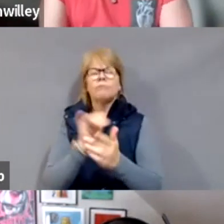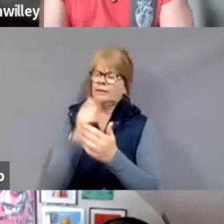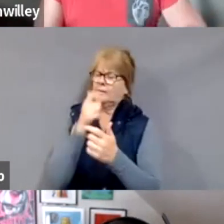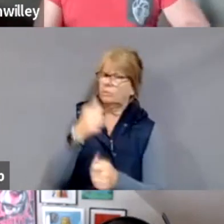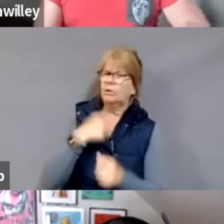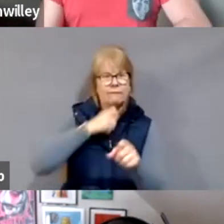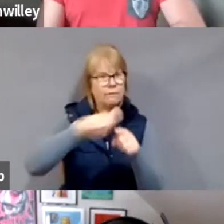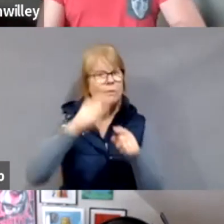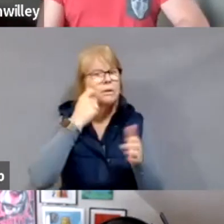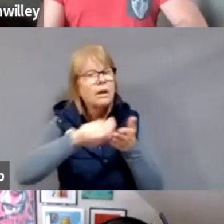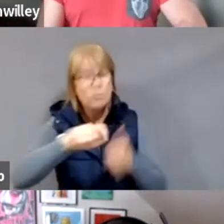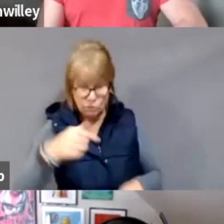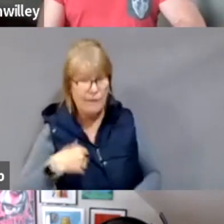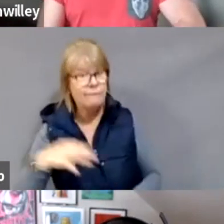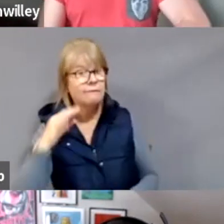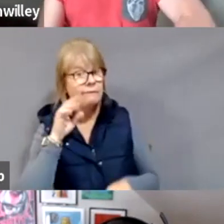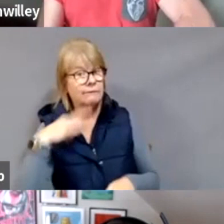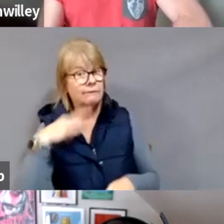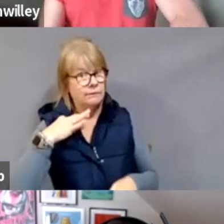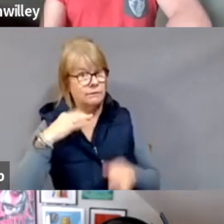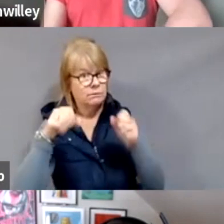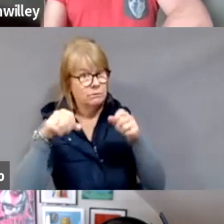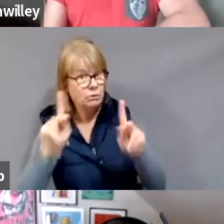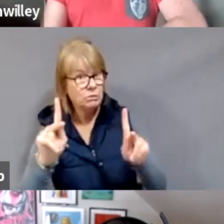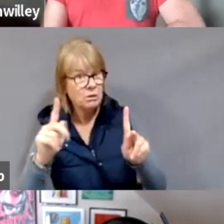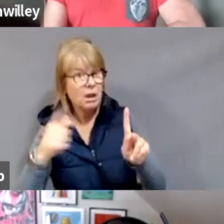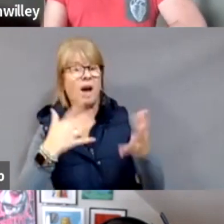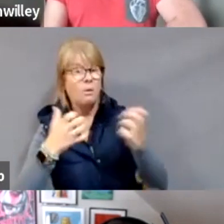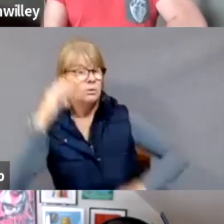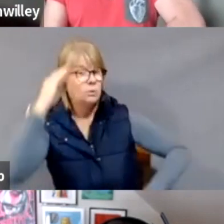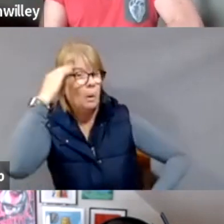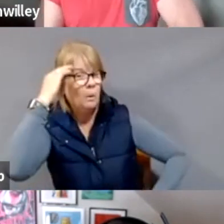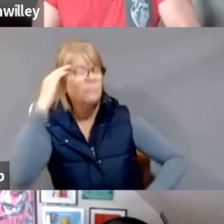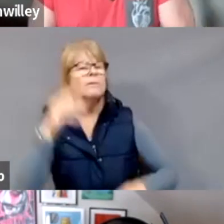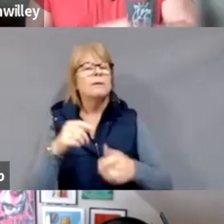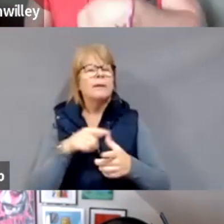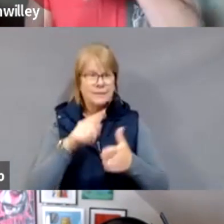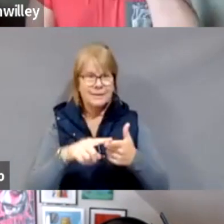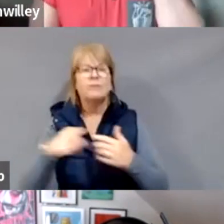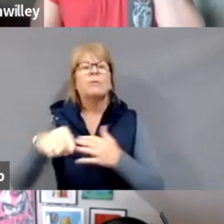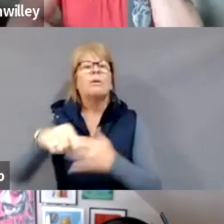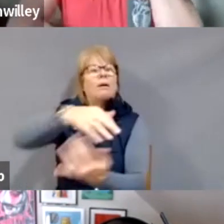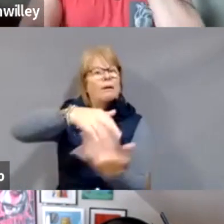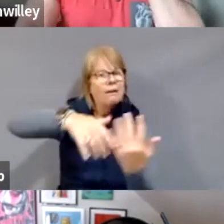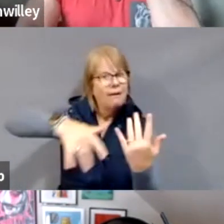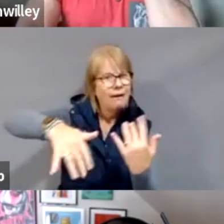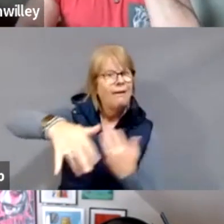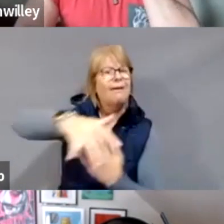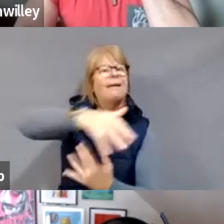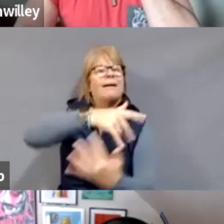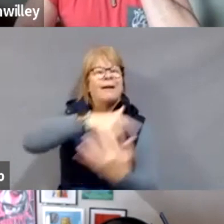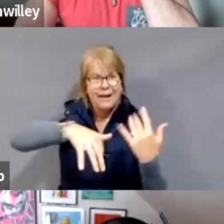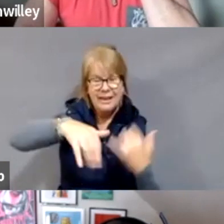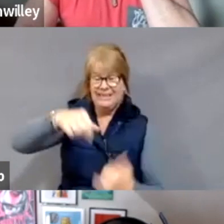and say, do you have volunteer opportunities? I would love to just be in the know, because once you start getting into that circle, other opportunities within